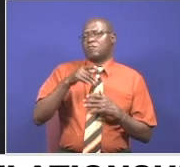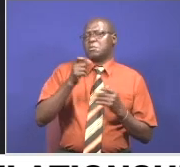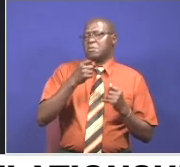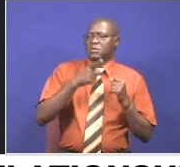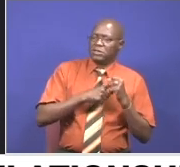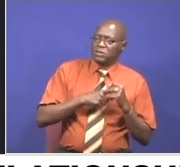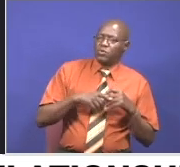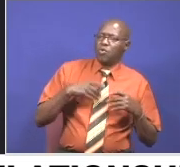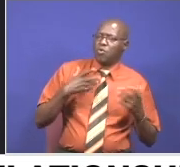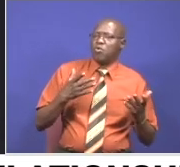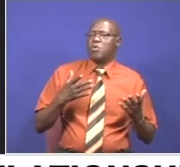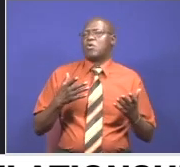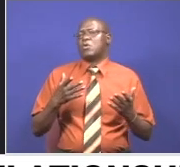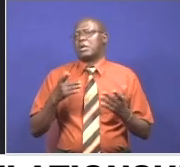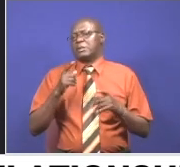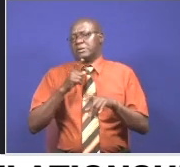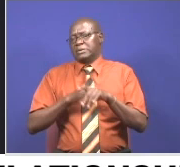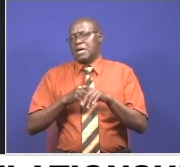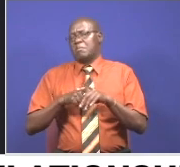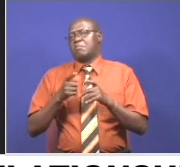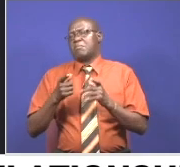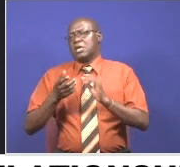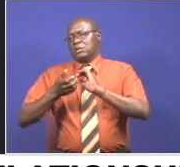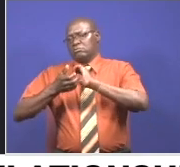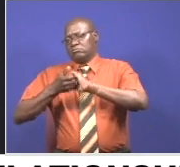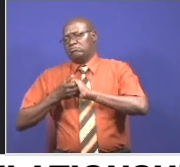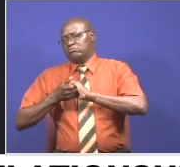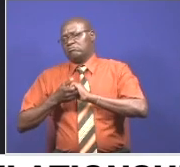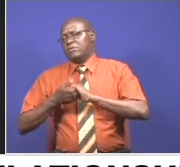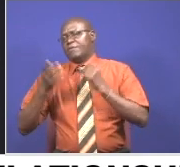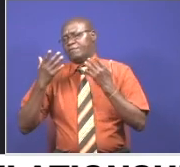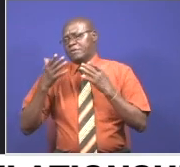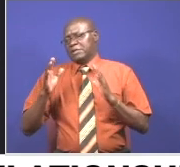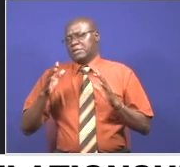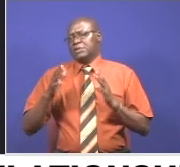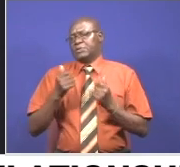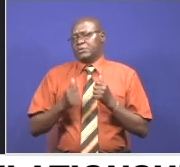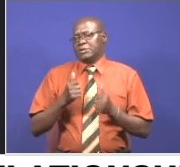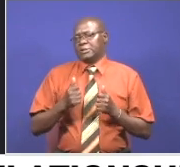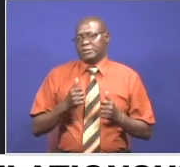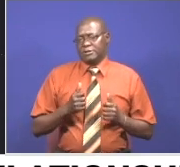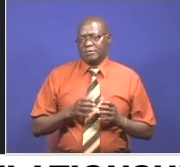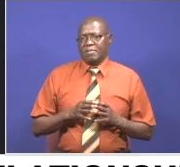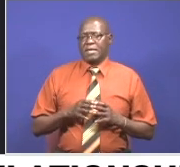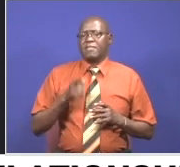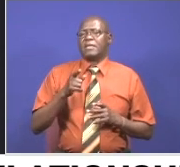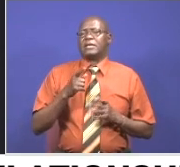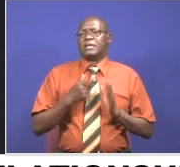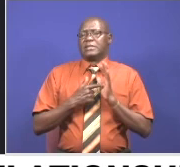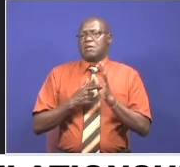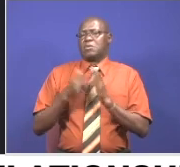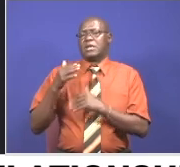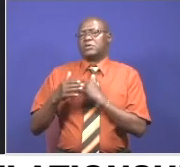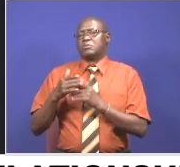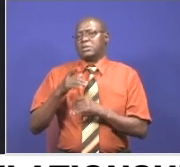know I earn this amount of money mm-hmm. so that now as we are planning, let's say this relationship now is getting serious. Mm-hmm. At